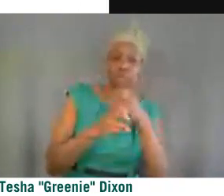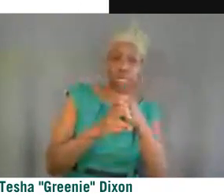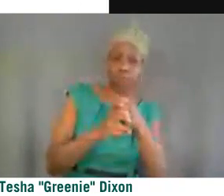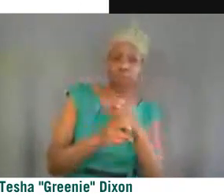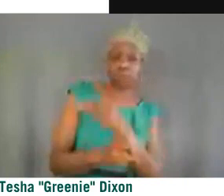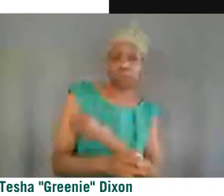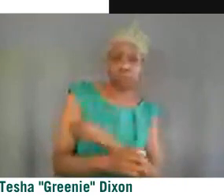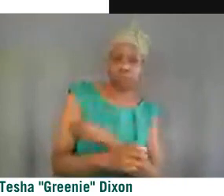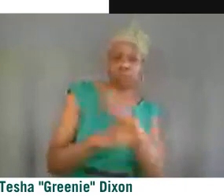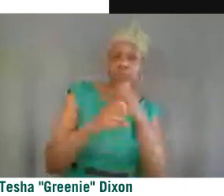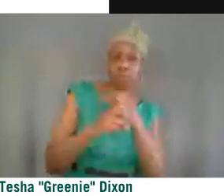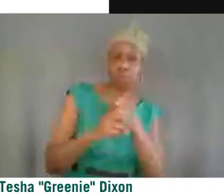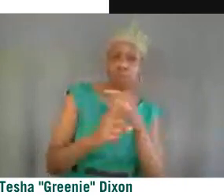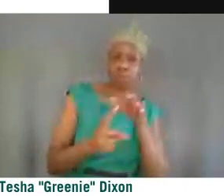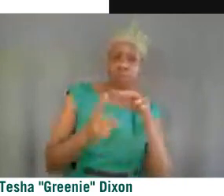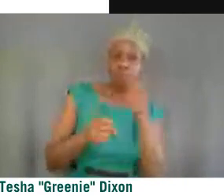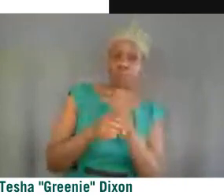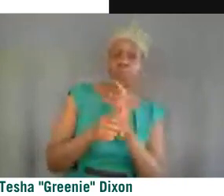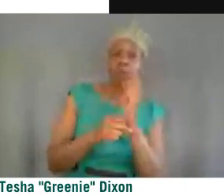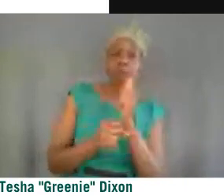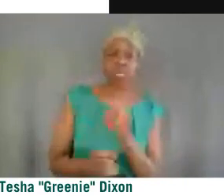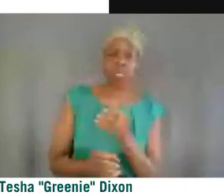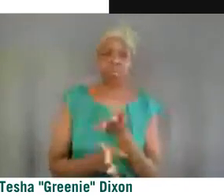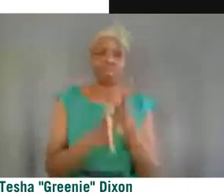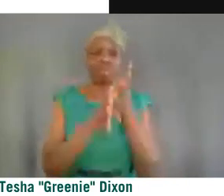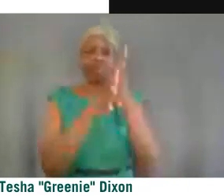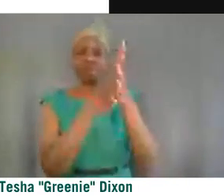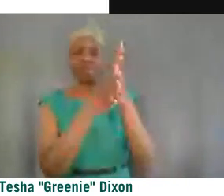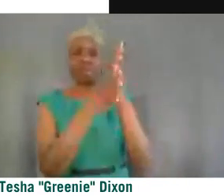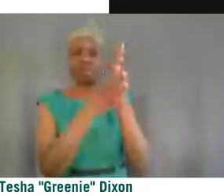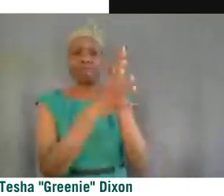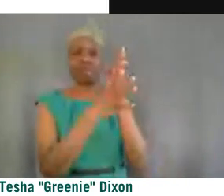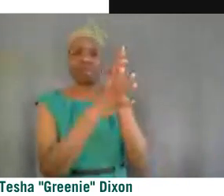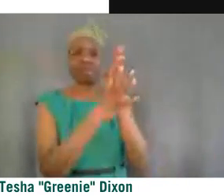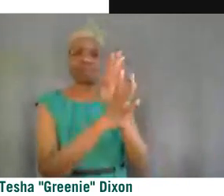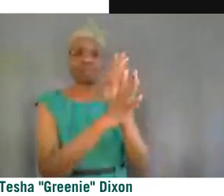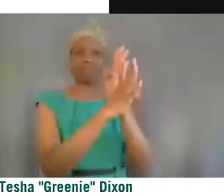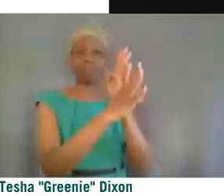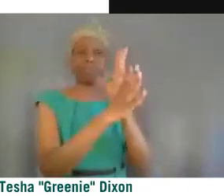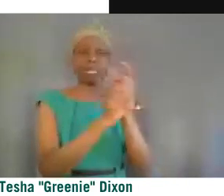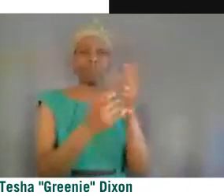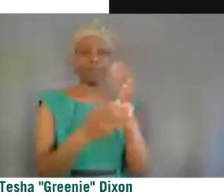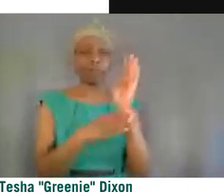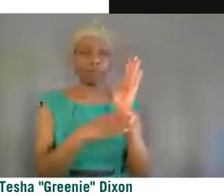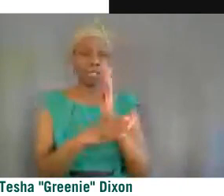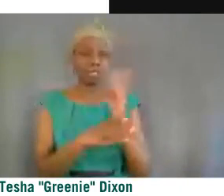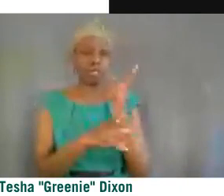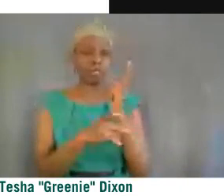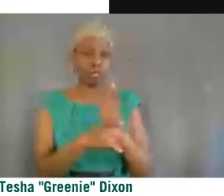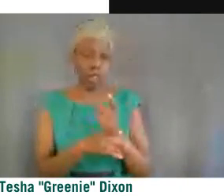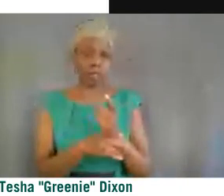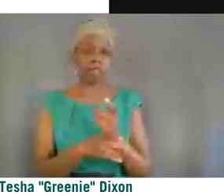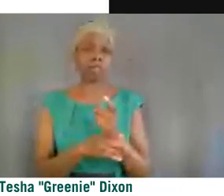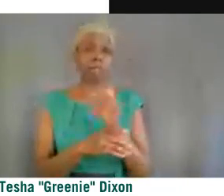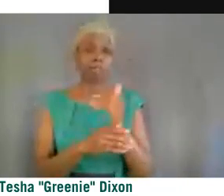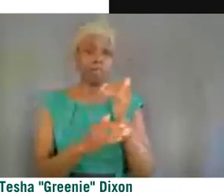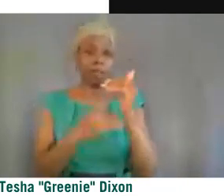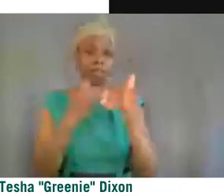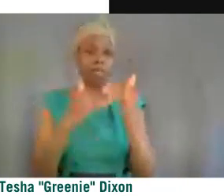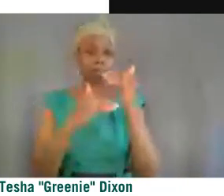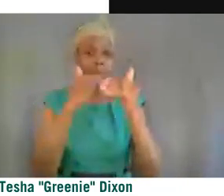is lined up right and functioning as well as possible. And I'll let Dr. Rosenberg talk about that in a second, but that's going to